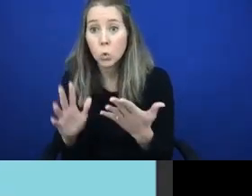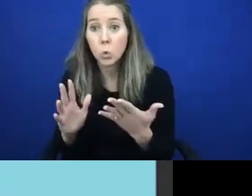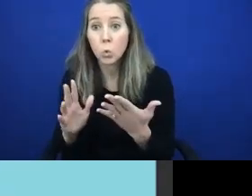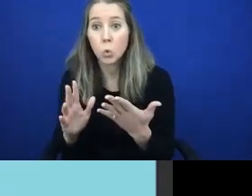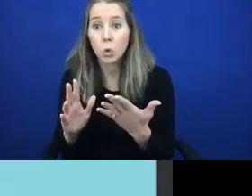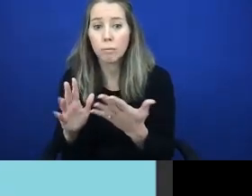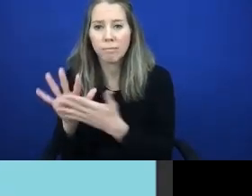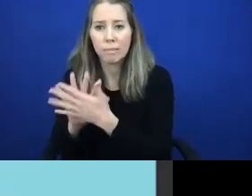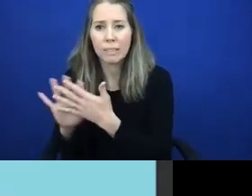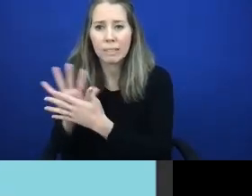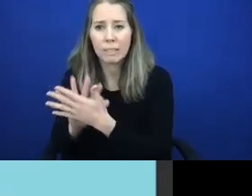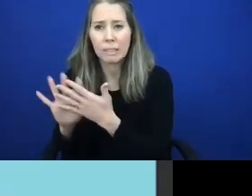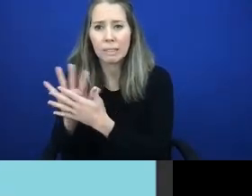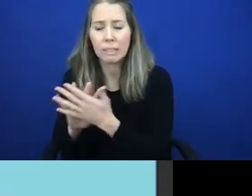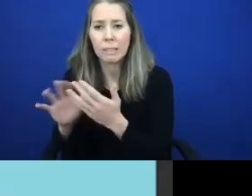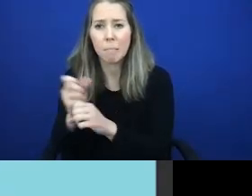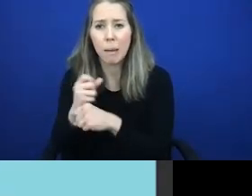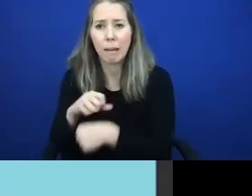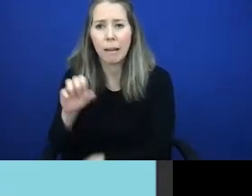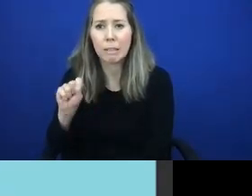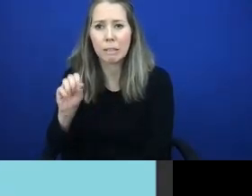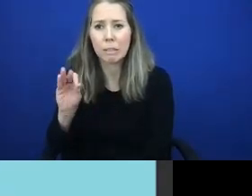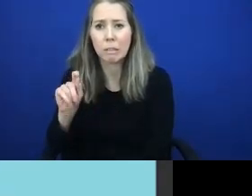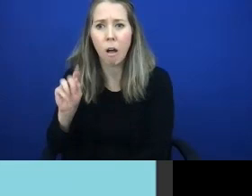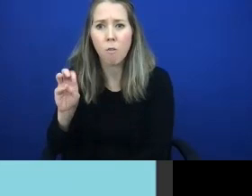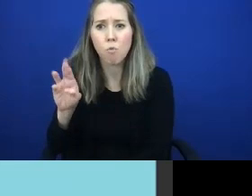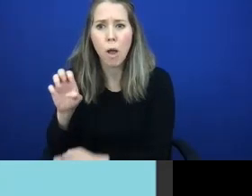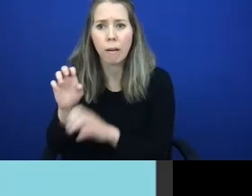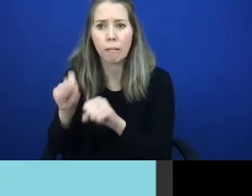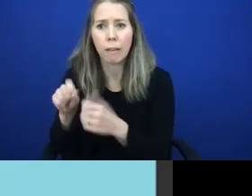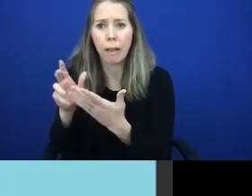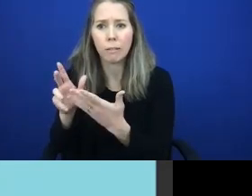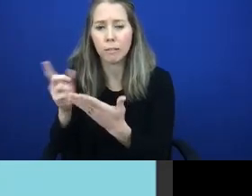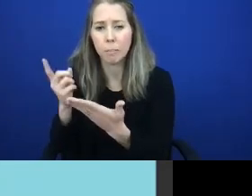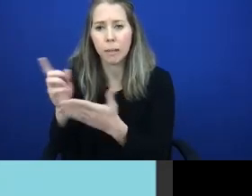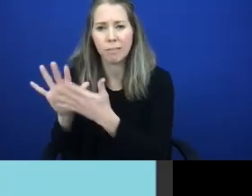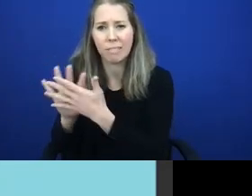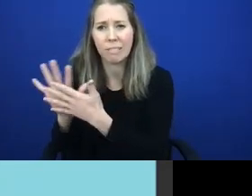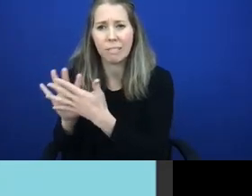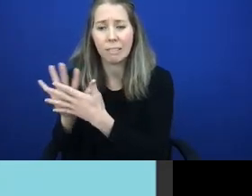created software that can sense if